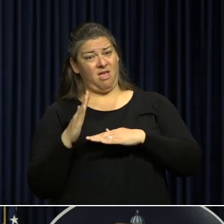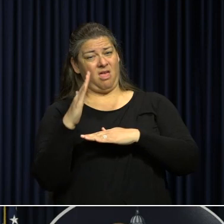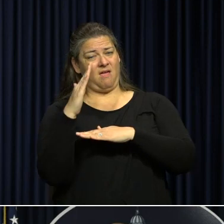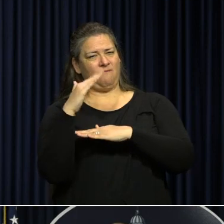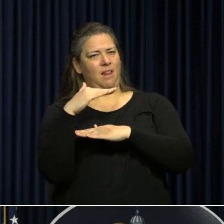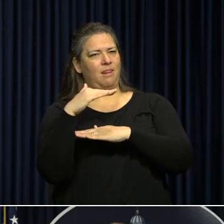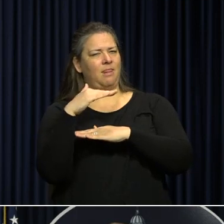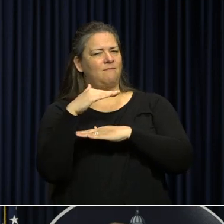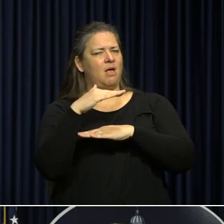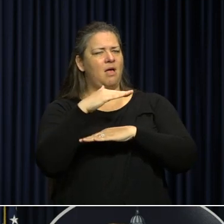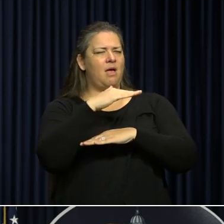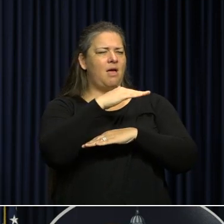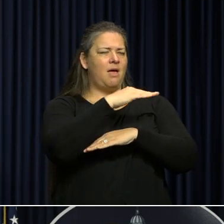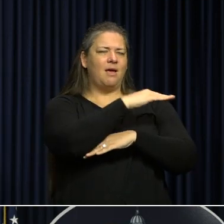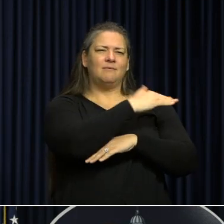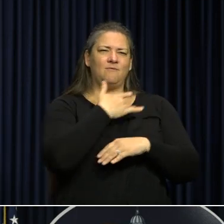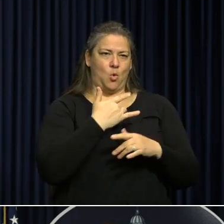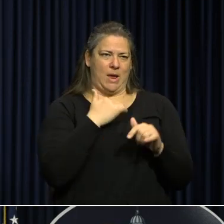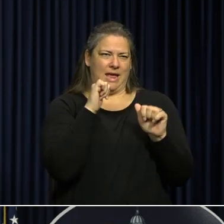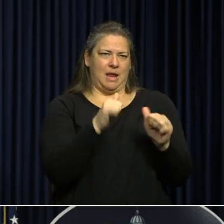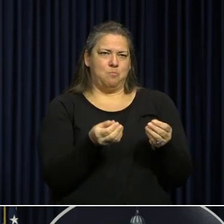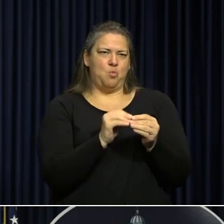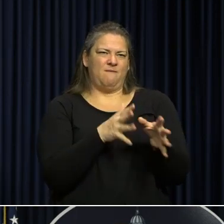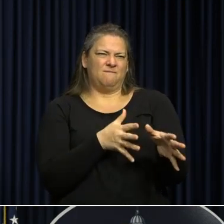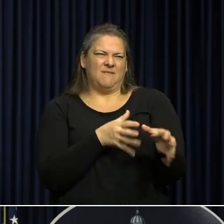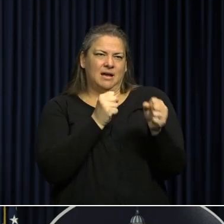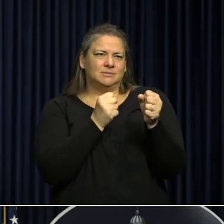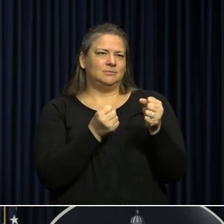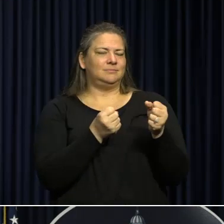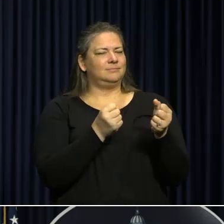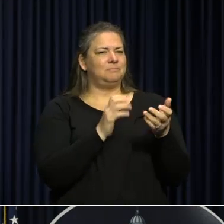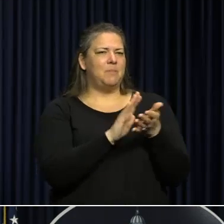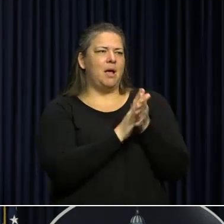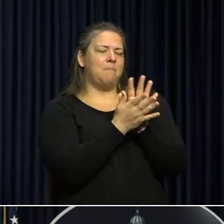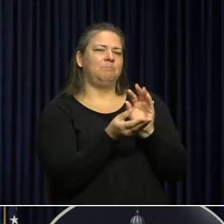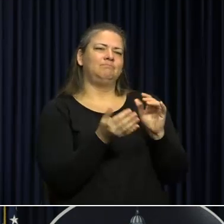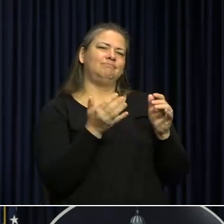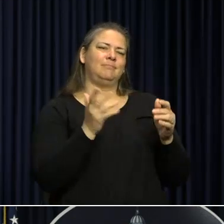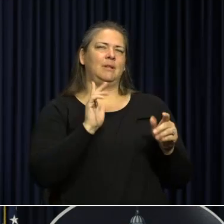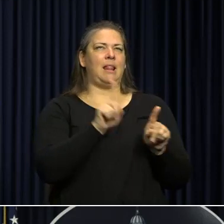will get to our new normal faster than other places.